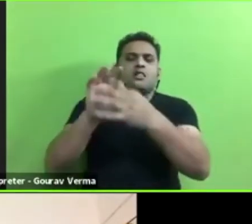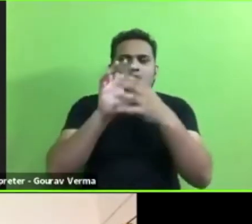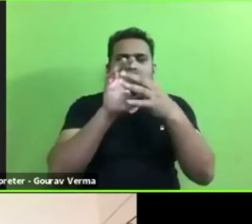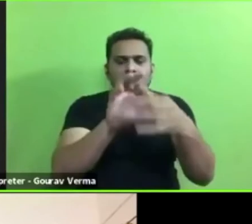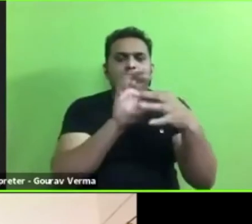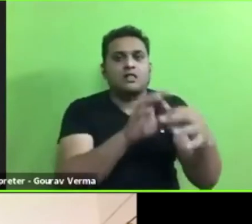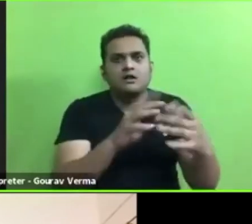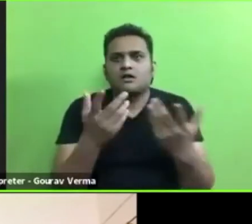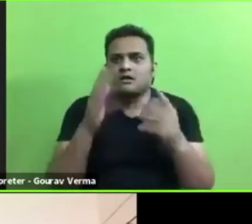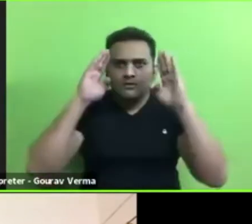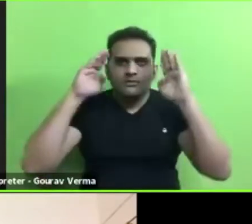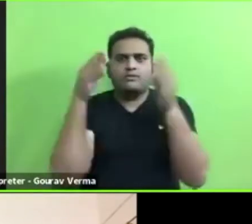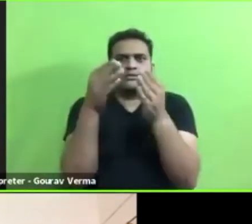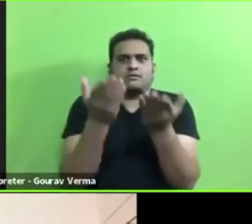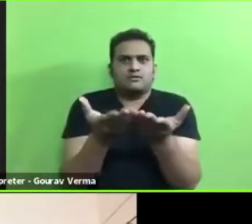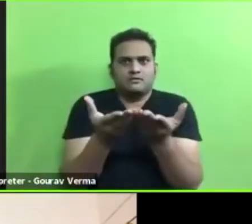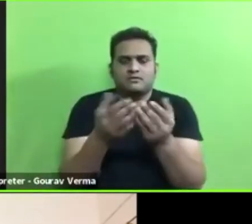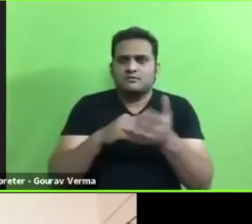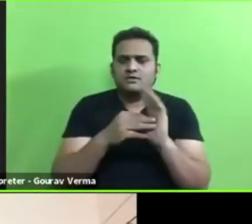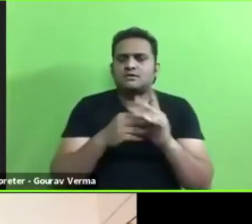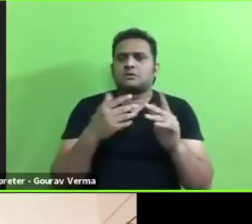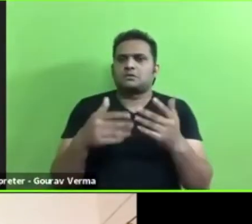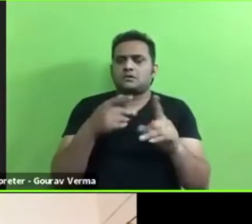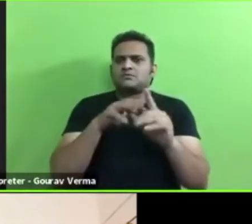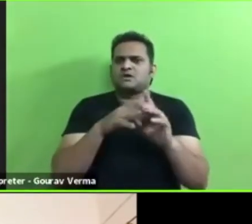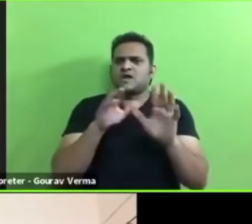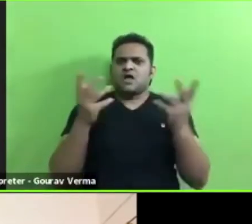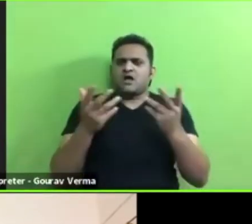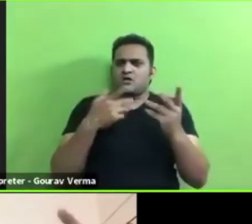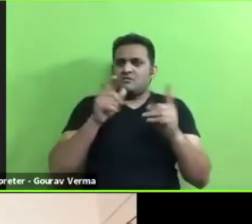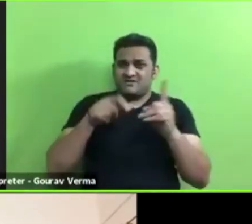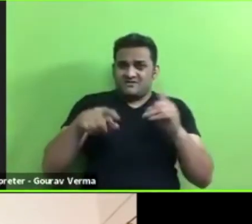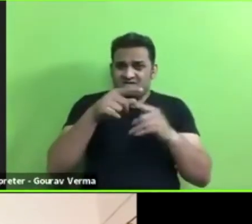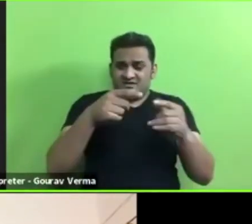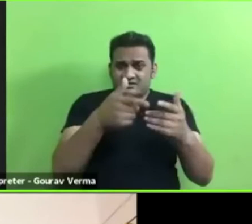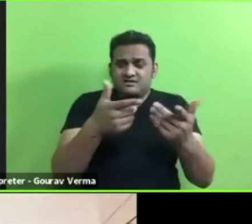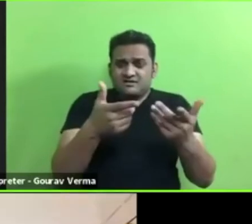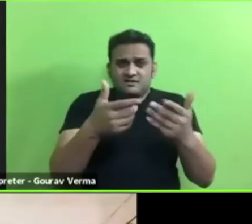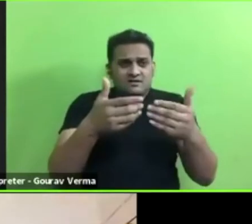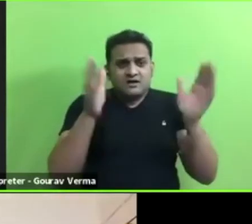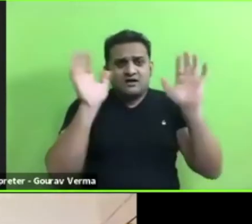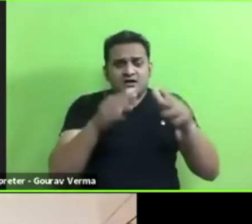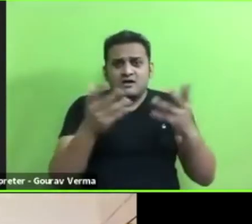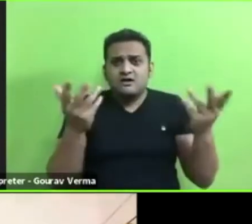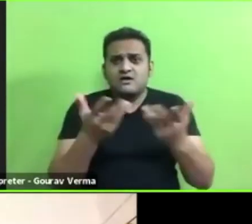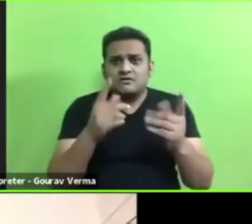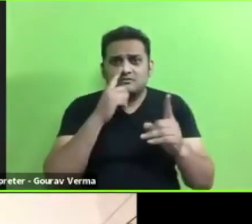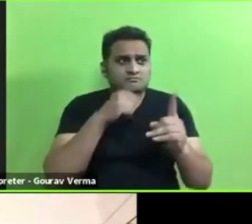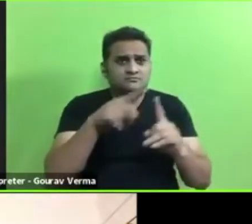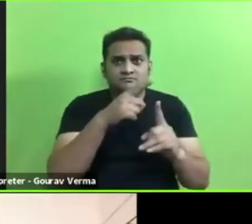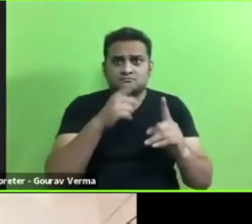there is definitely indicative of the fact that they can't belong to, within quotes, the respectable women